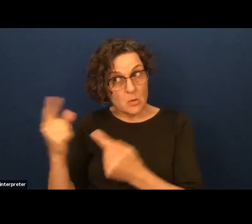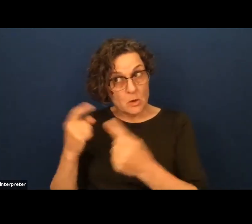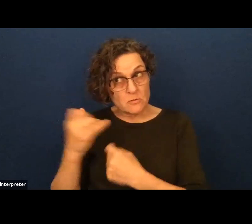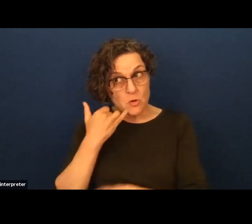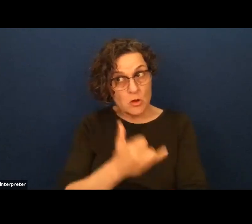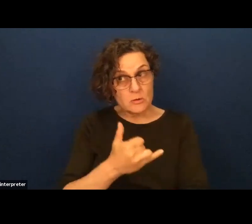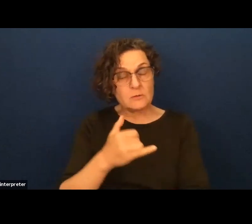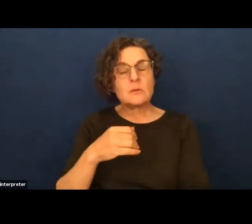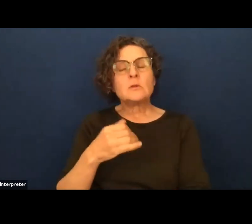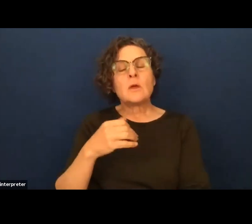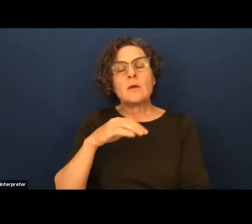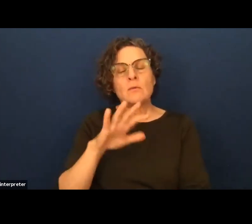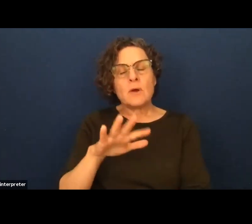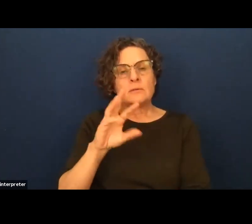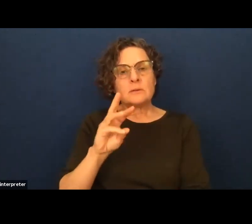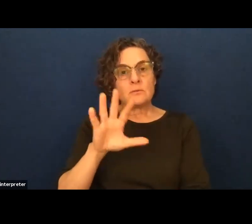It's